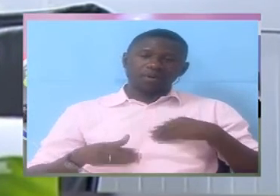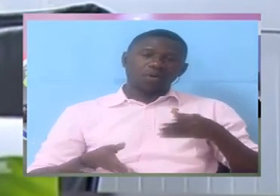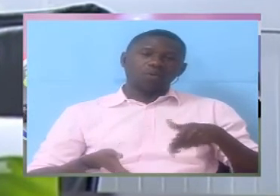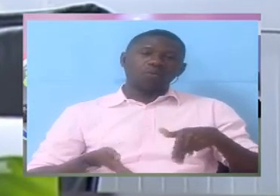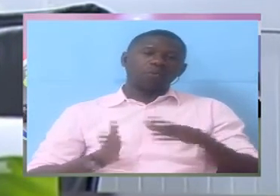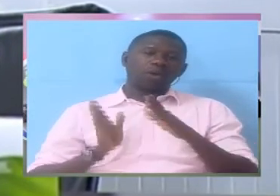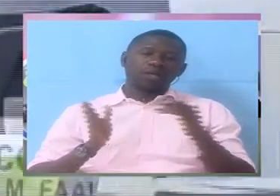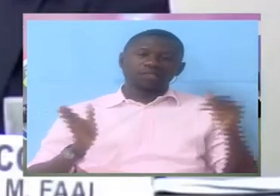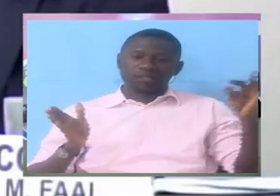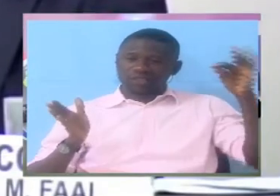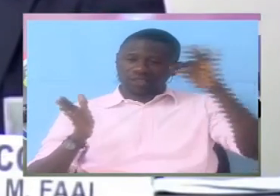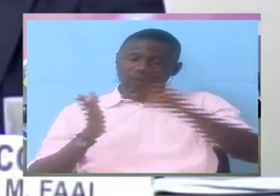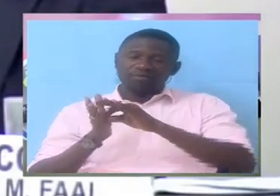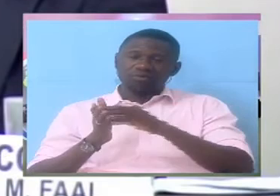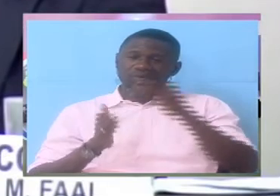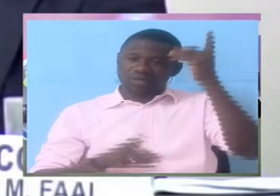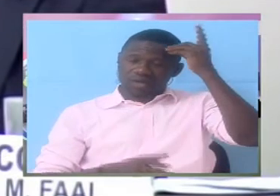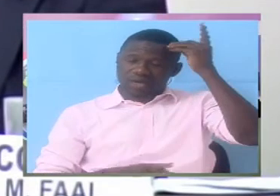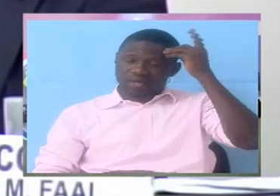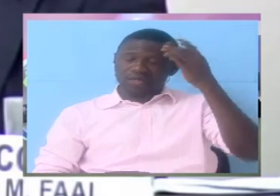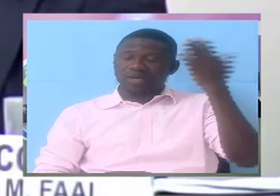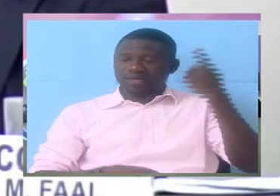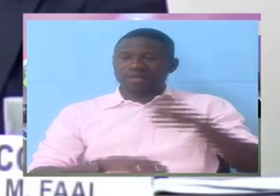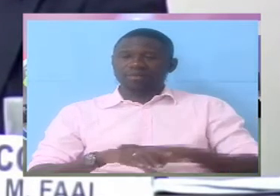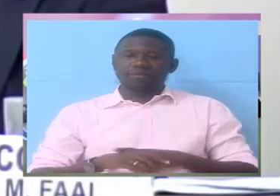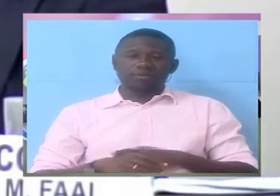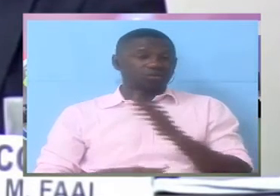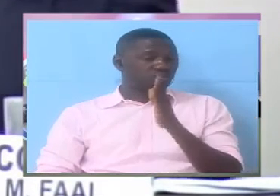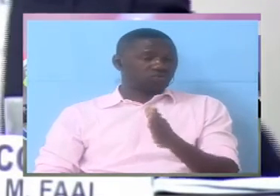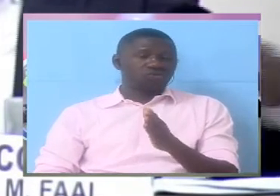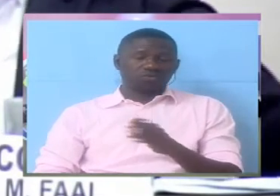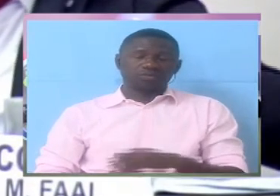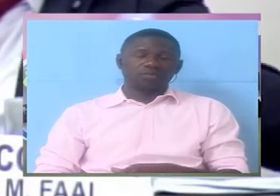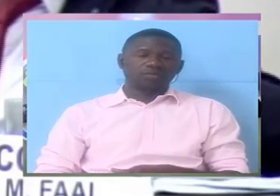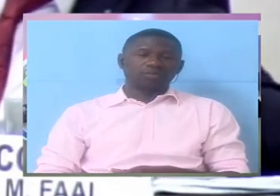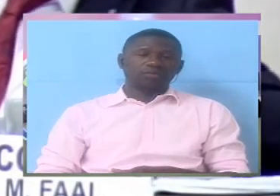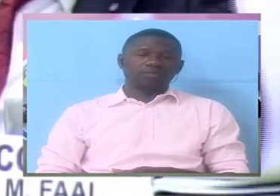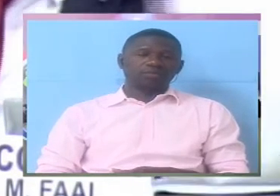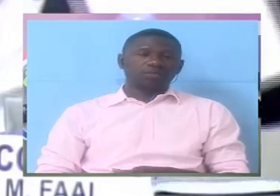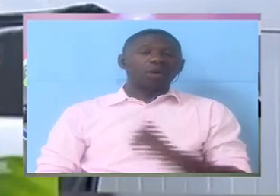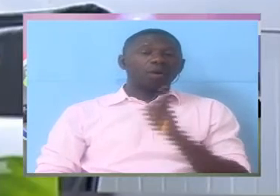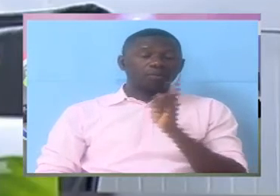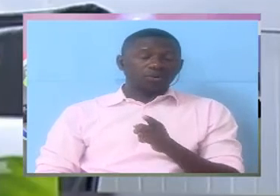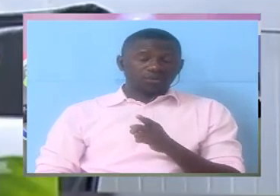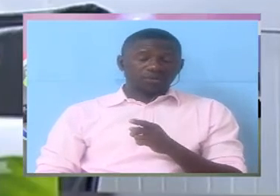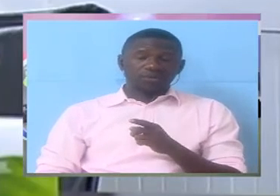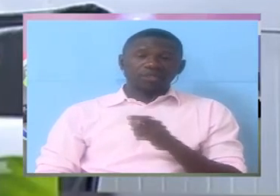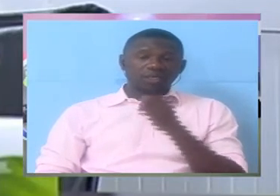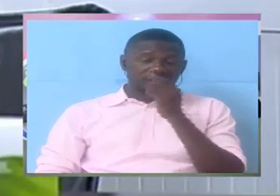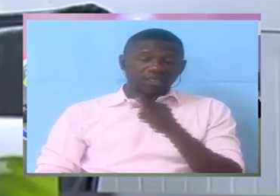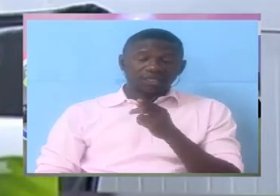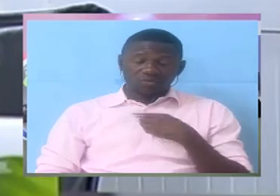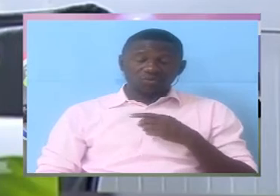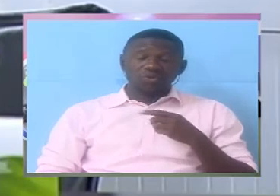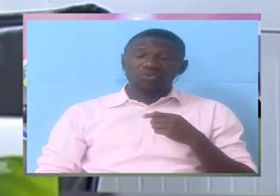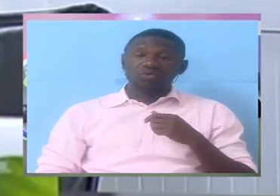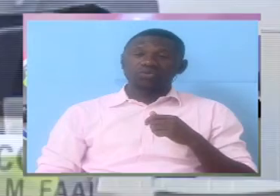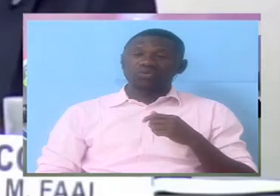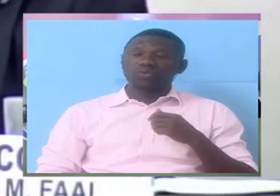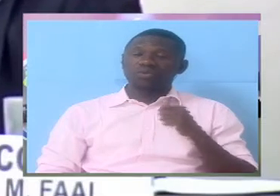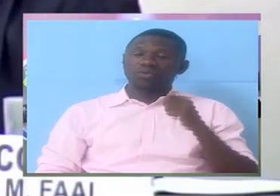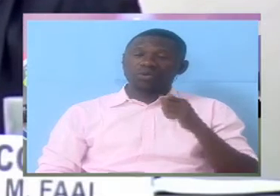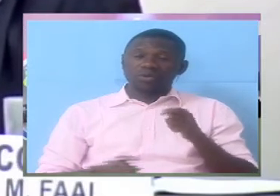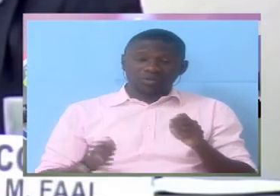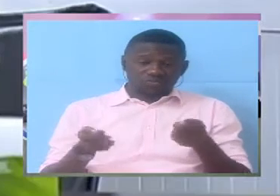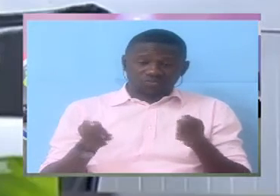Well, he said he was electrocuted. What reason would he have to lie about that?